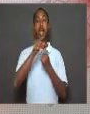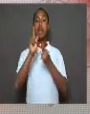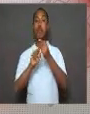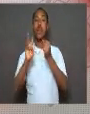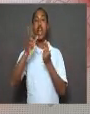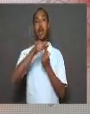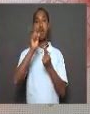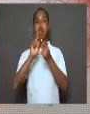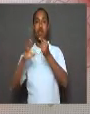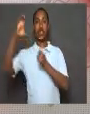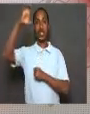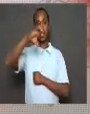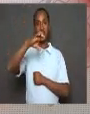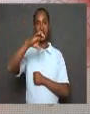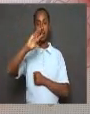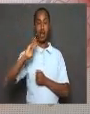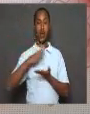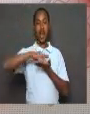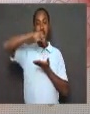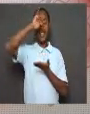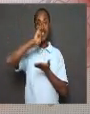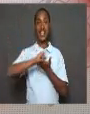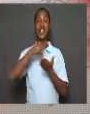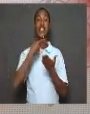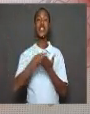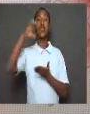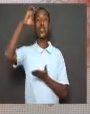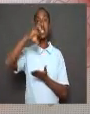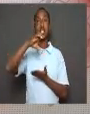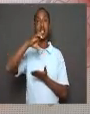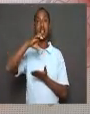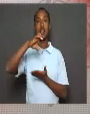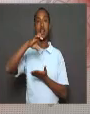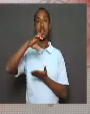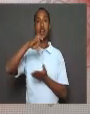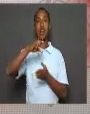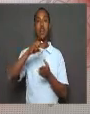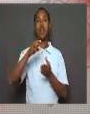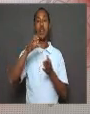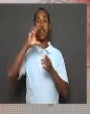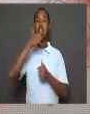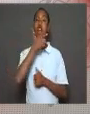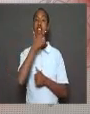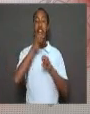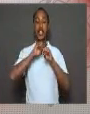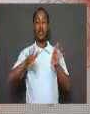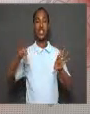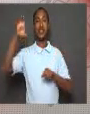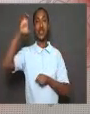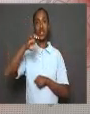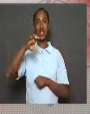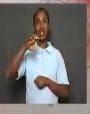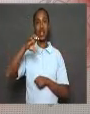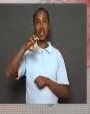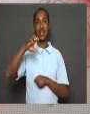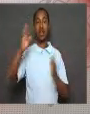dipole-dipole forces. We learned that these forces, along with London dispersion forces,